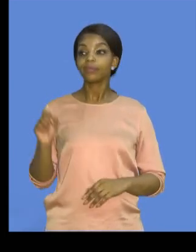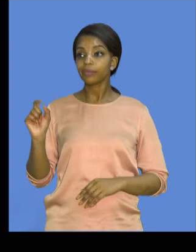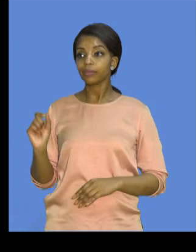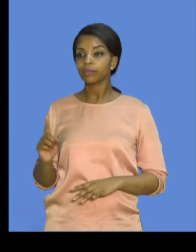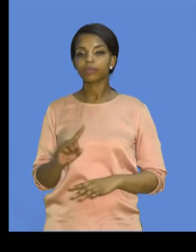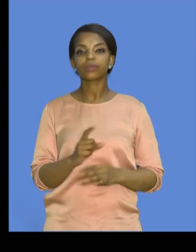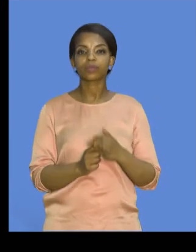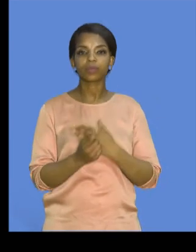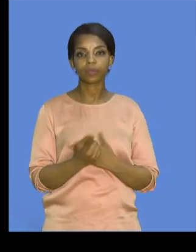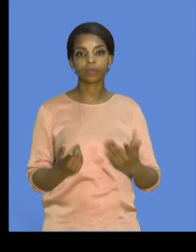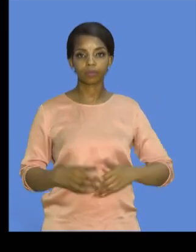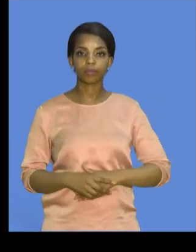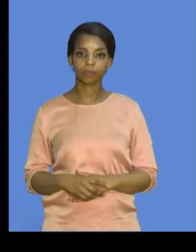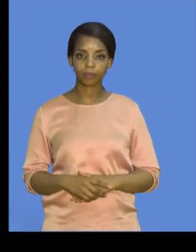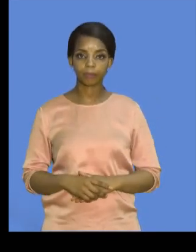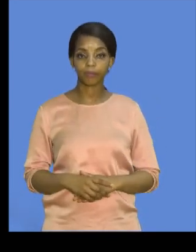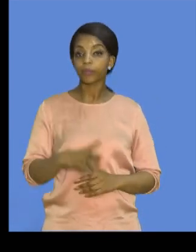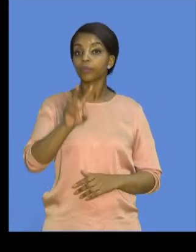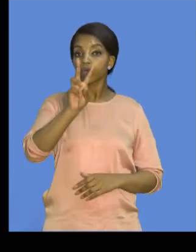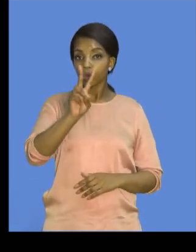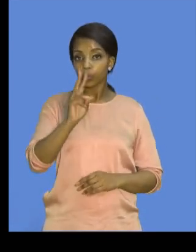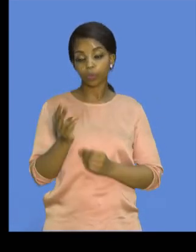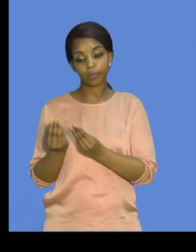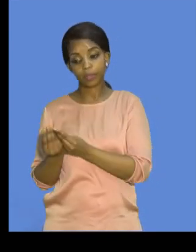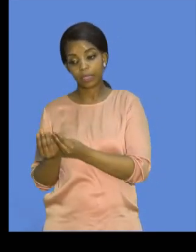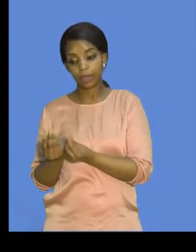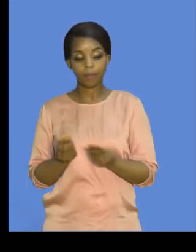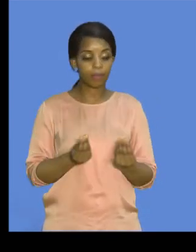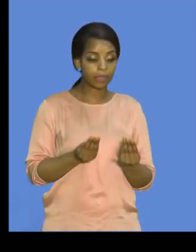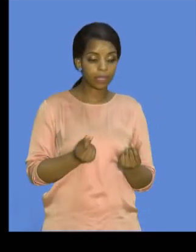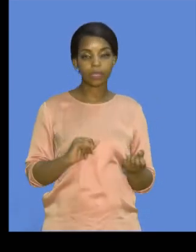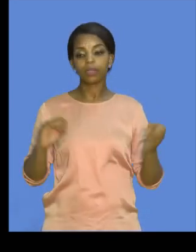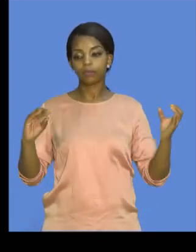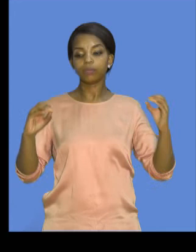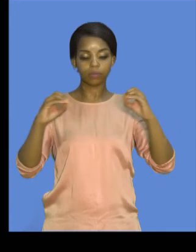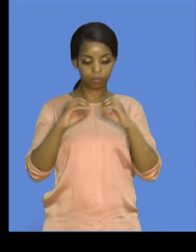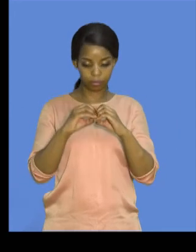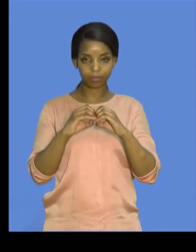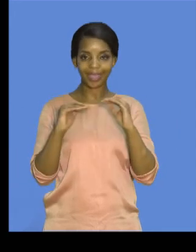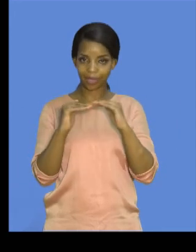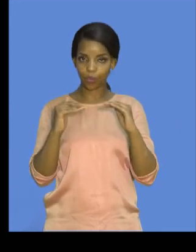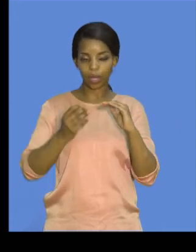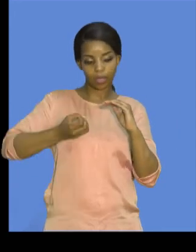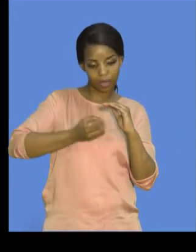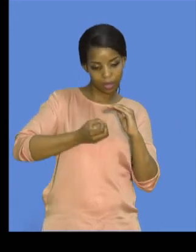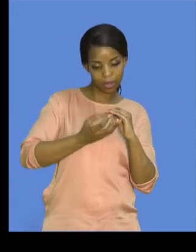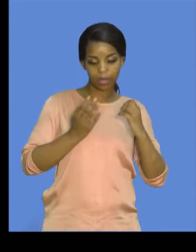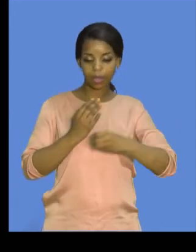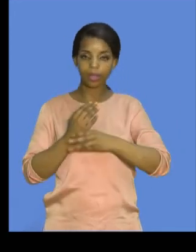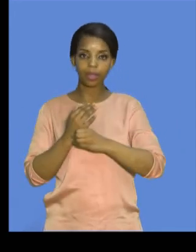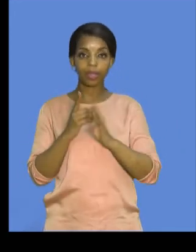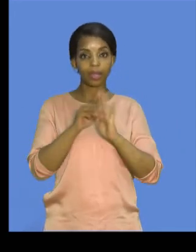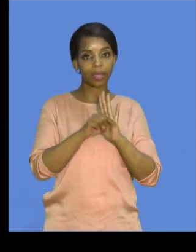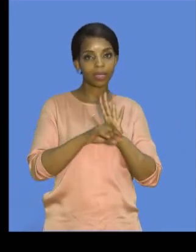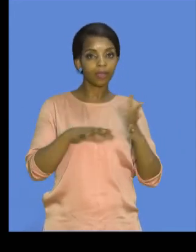the thinking. So when two materials are brought into contact, charge is equally distributed, but we must also note that the